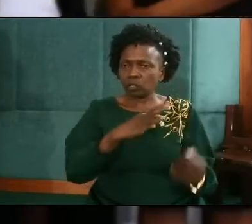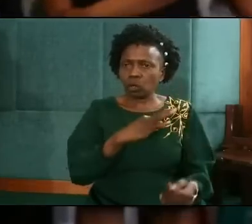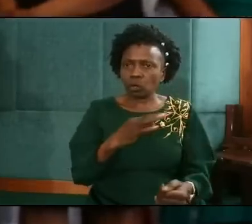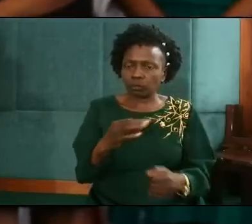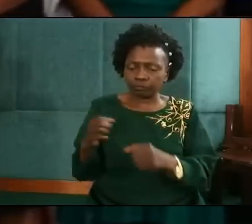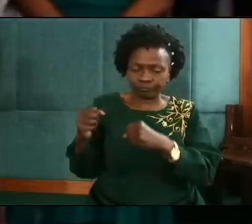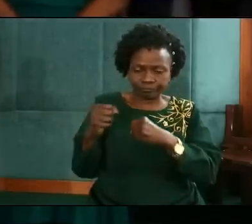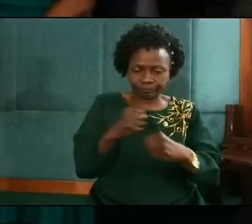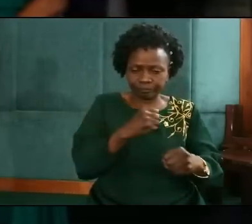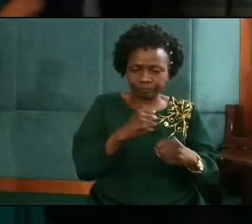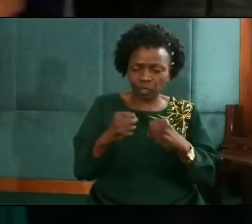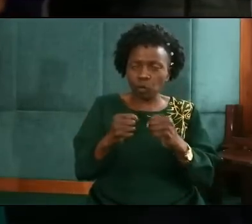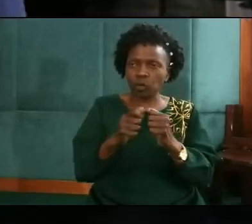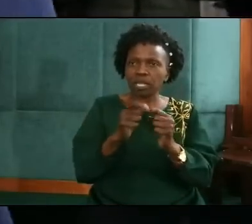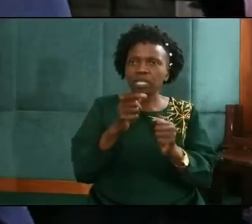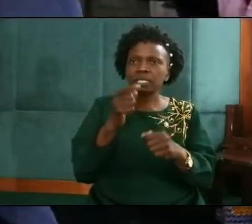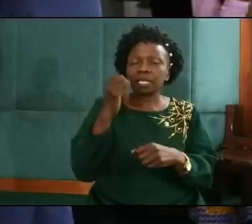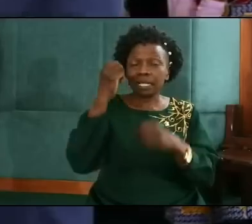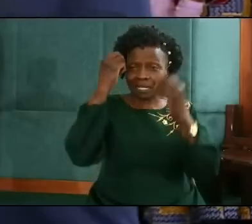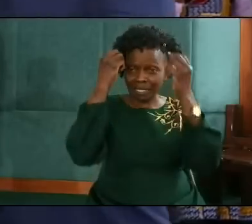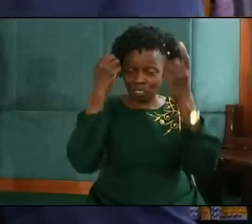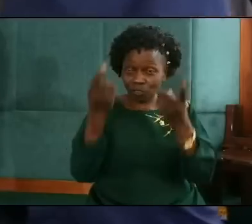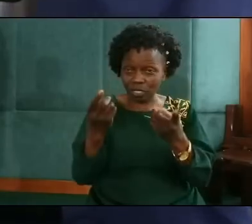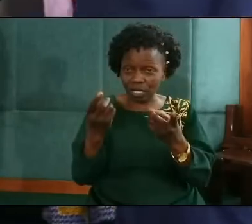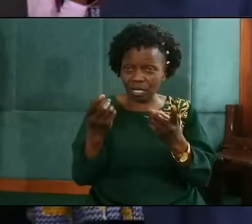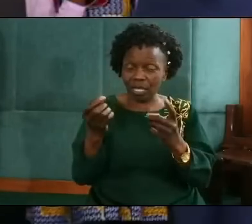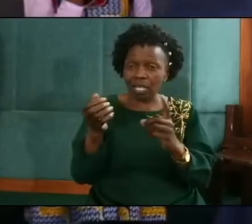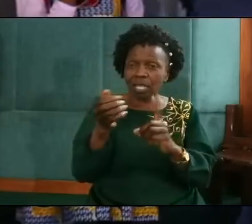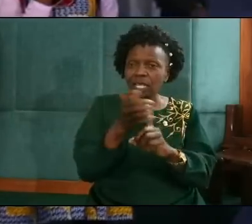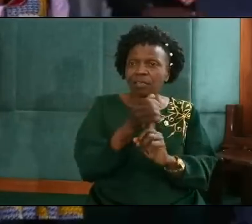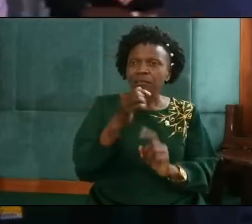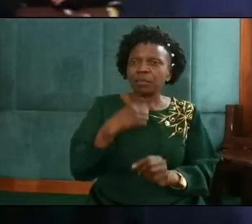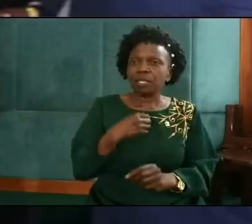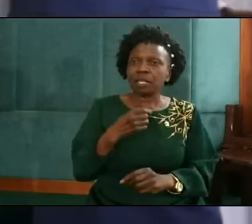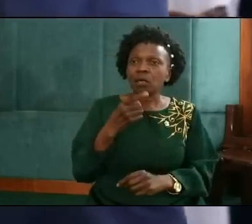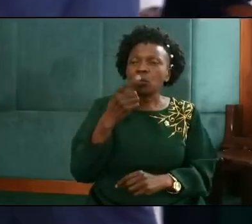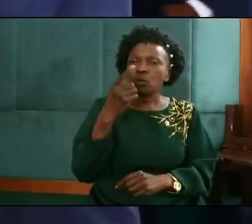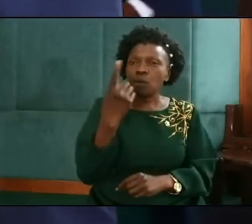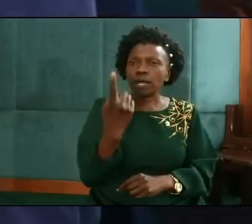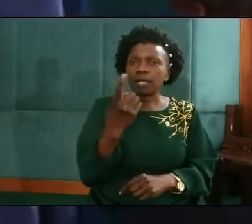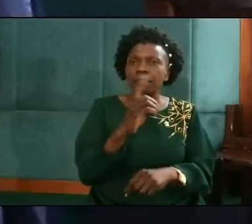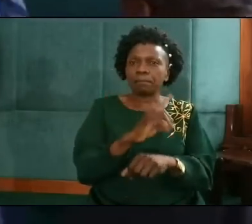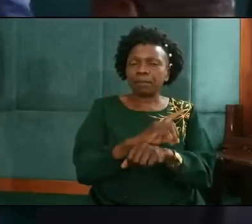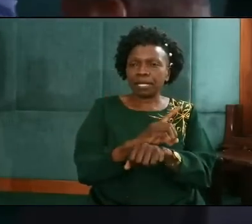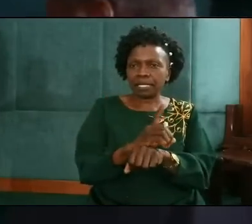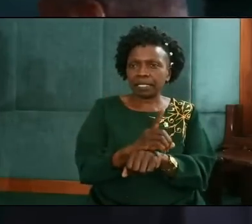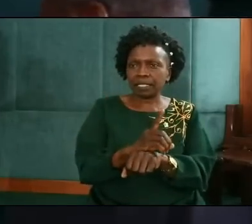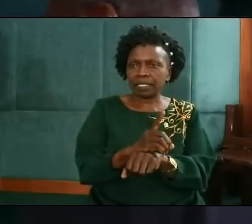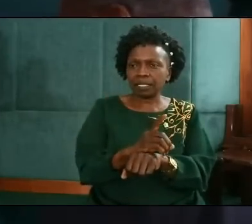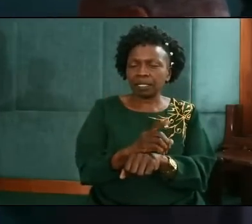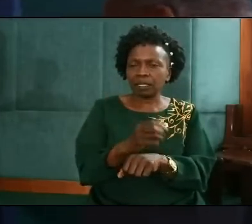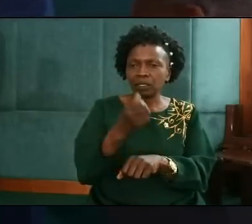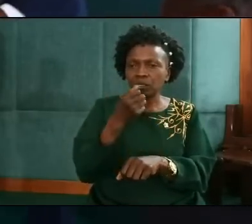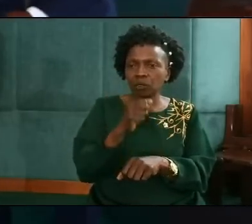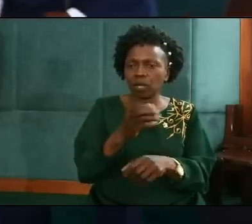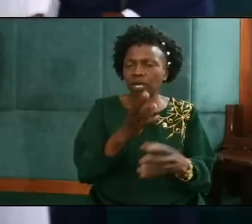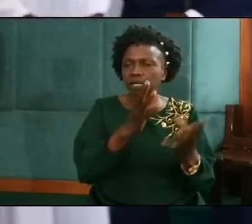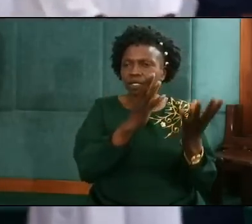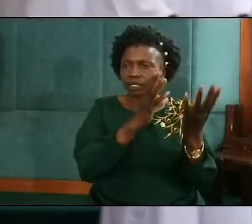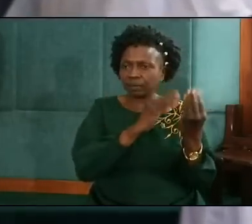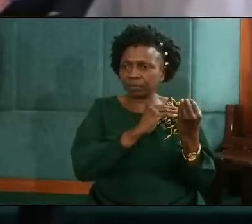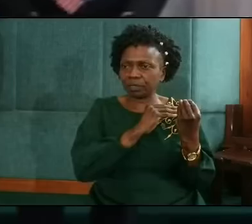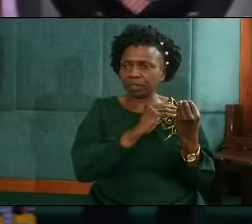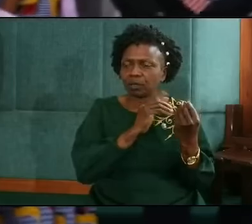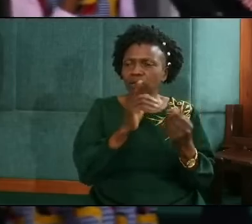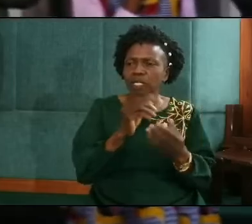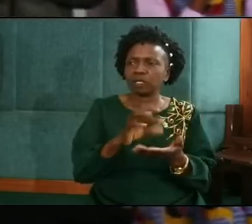decision. Give me just 1 minute so I can be compliant with the Spirit. I'm going to